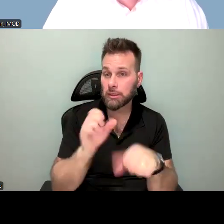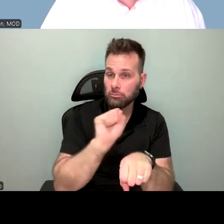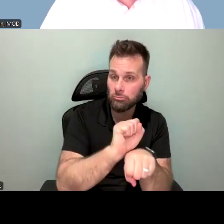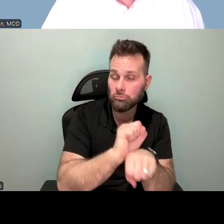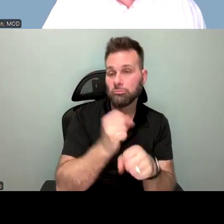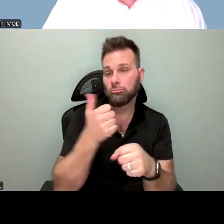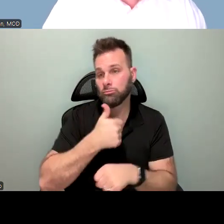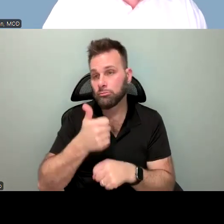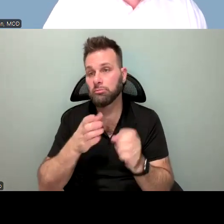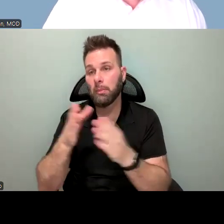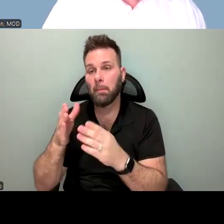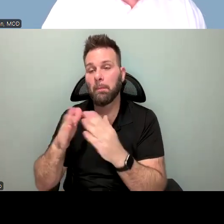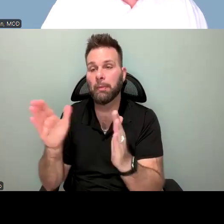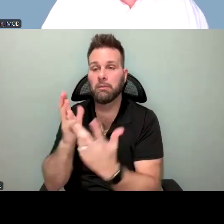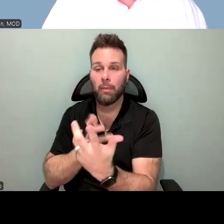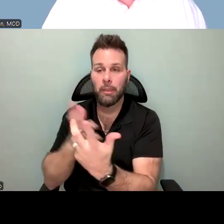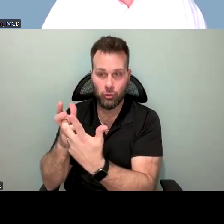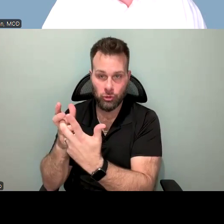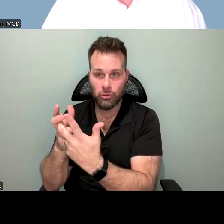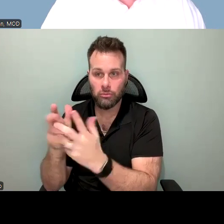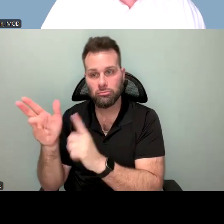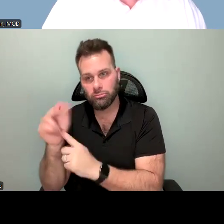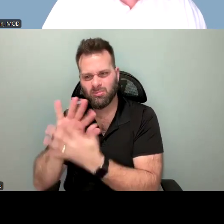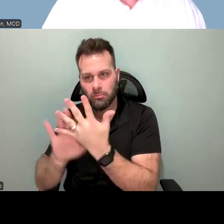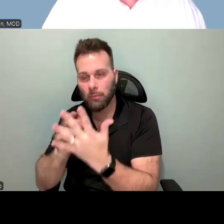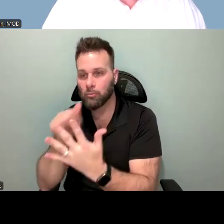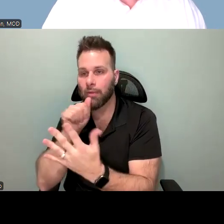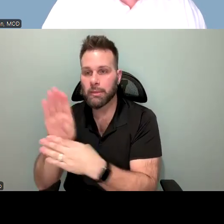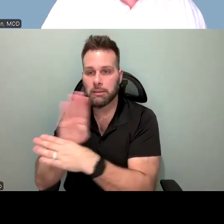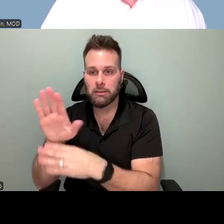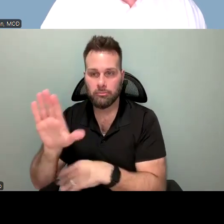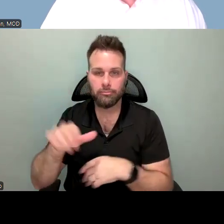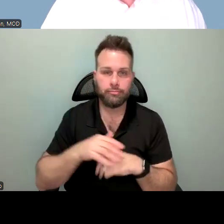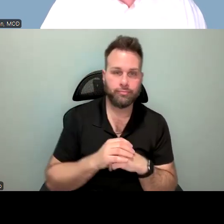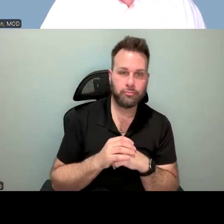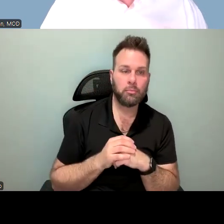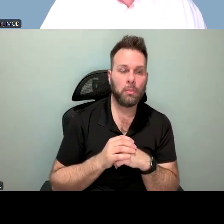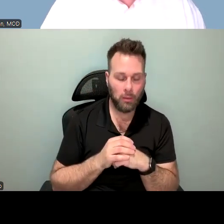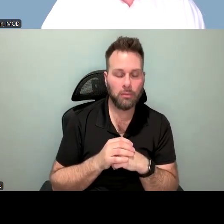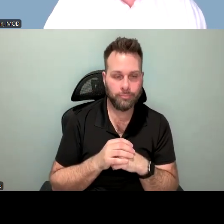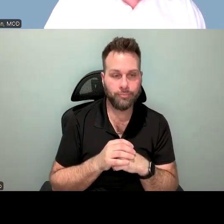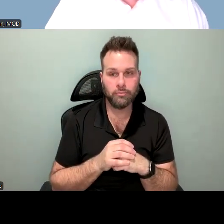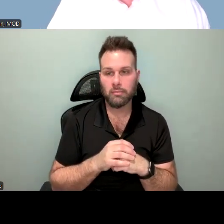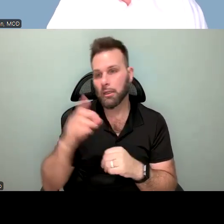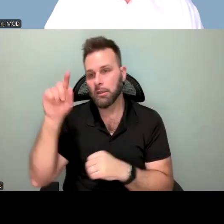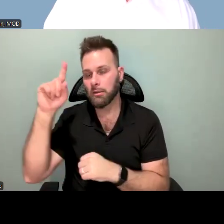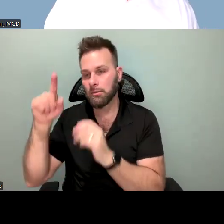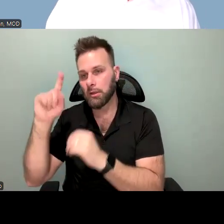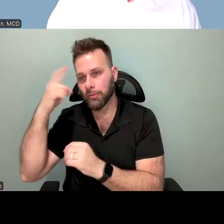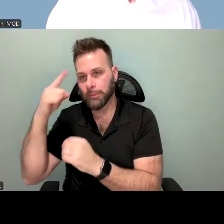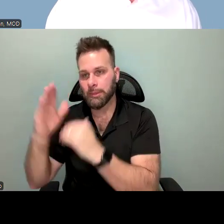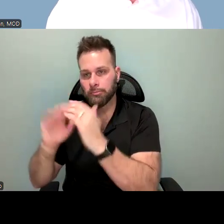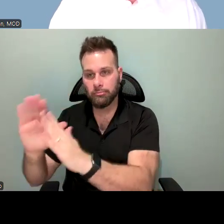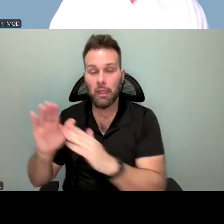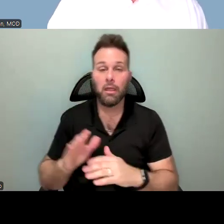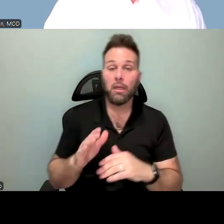transportation, and public accommodations, including private businesses. CODs are critical in helping their communities